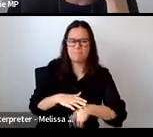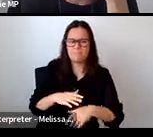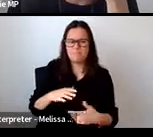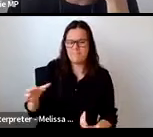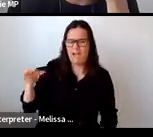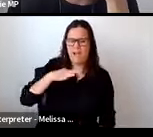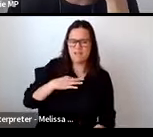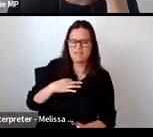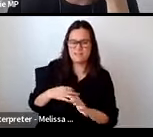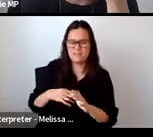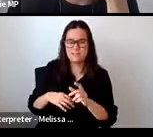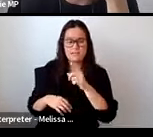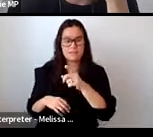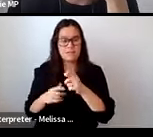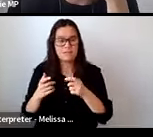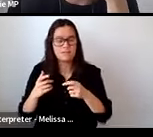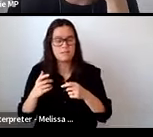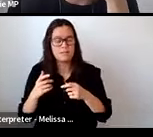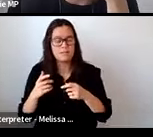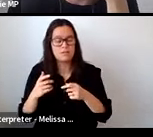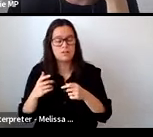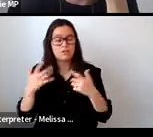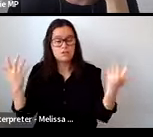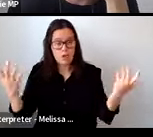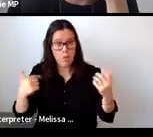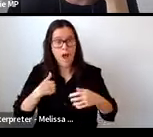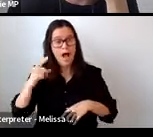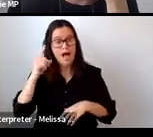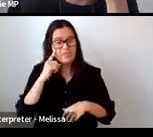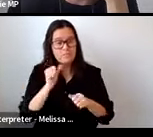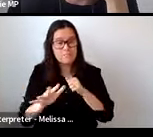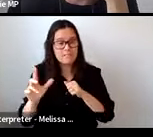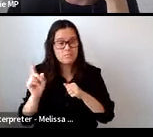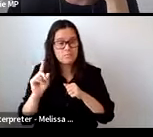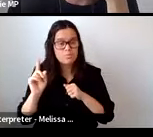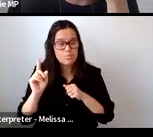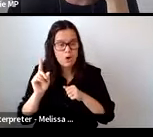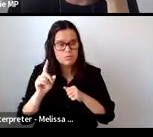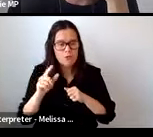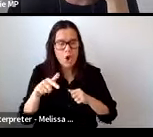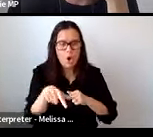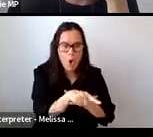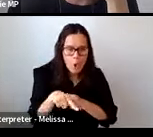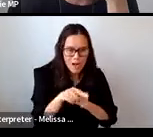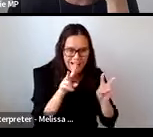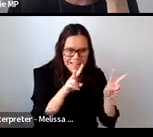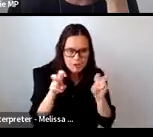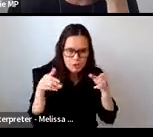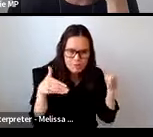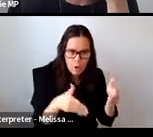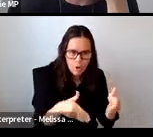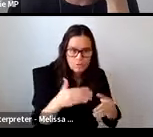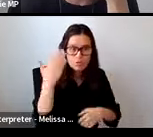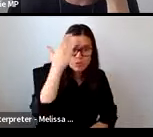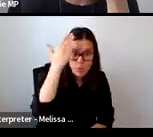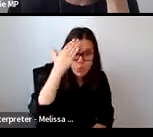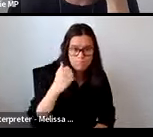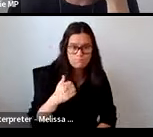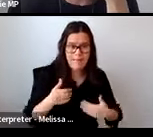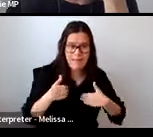the whole thing needs to be brought down to the local issues, to schools, to health boards,